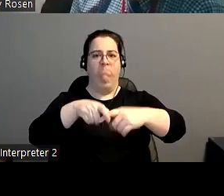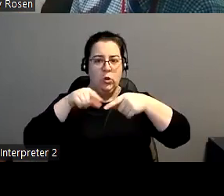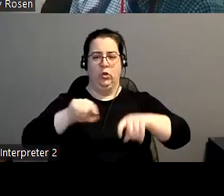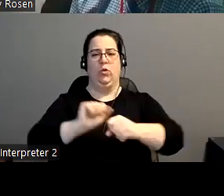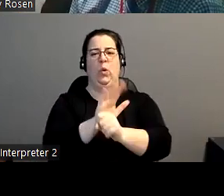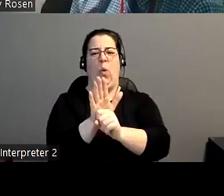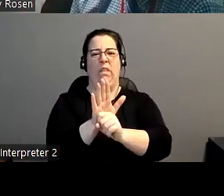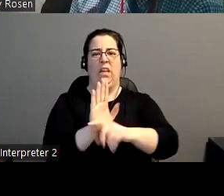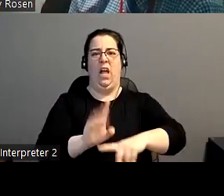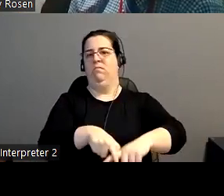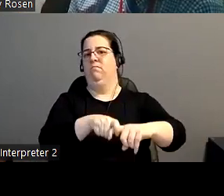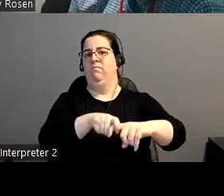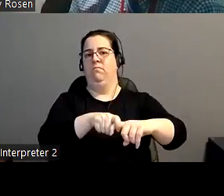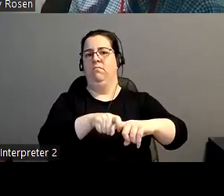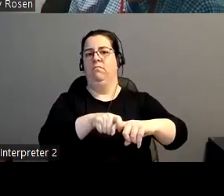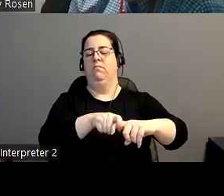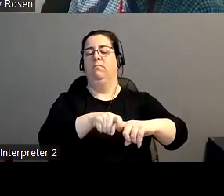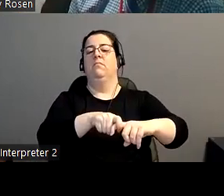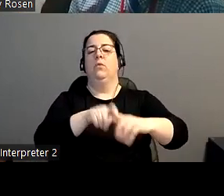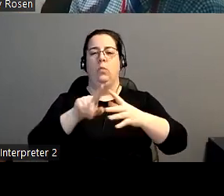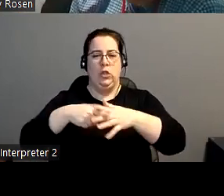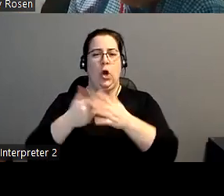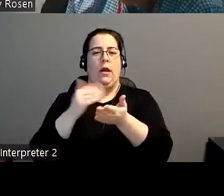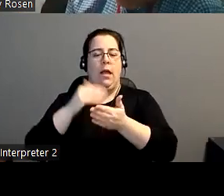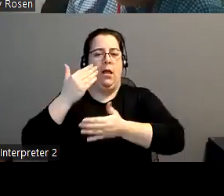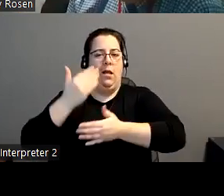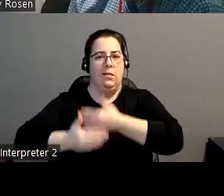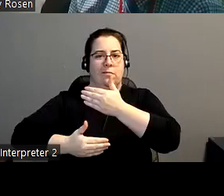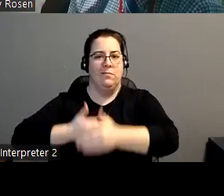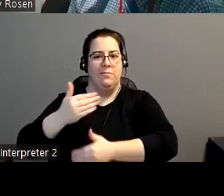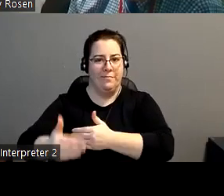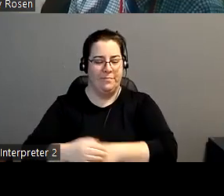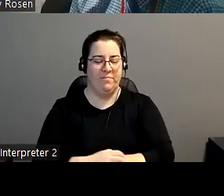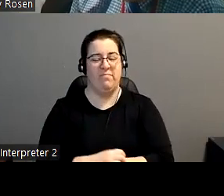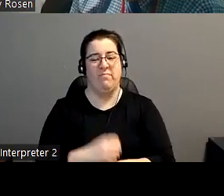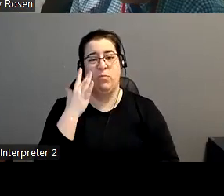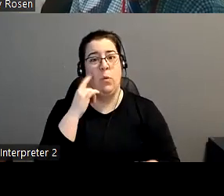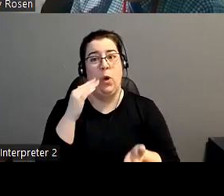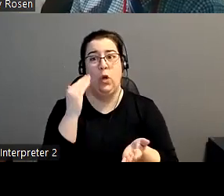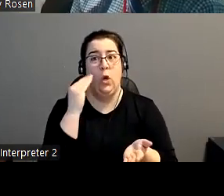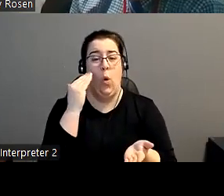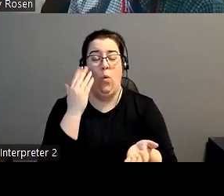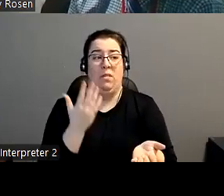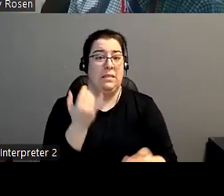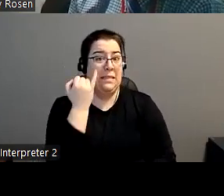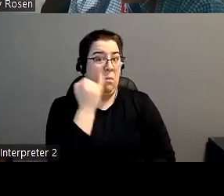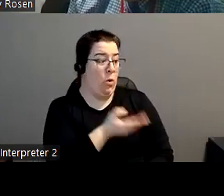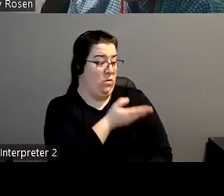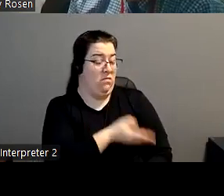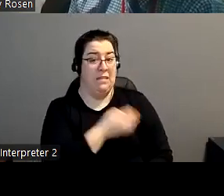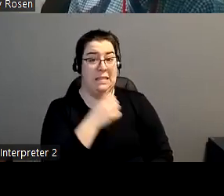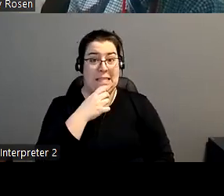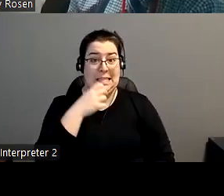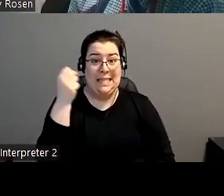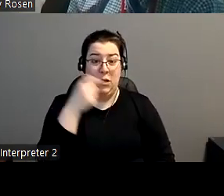back up. We recognized that the last place that an older adult that didn't have a medical emergency